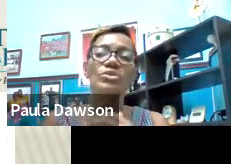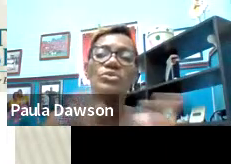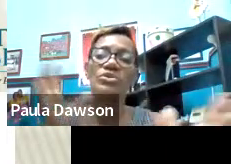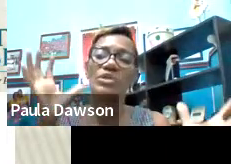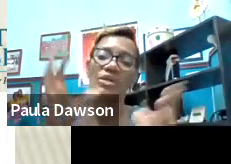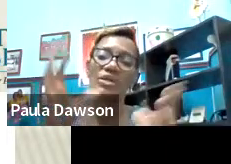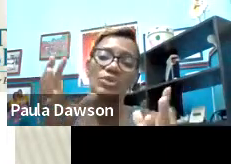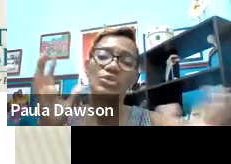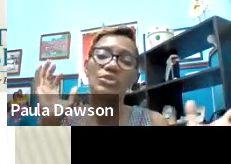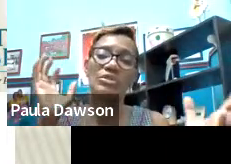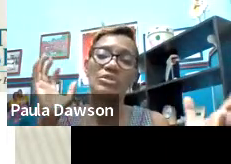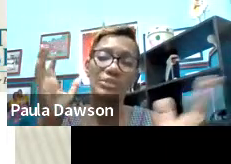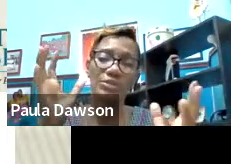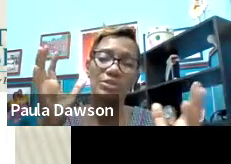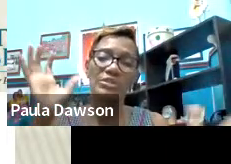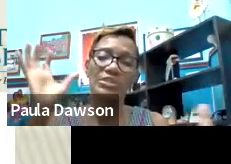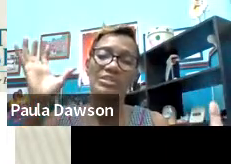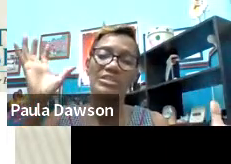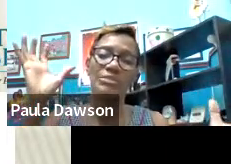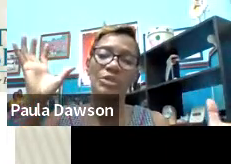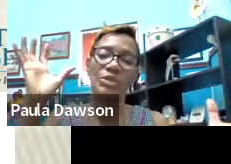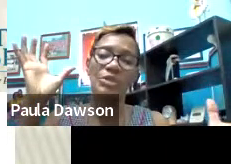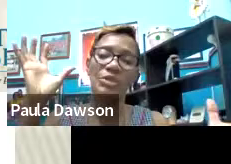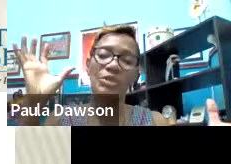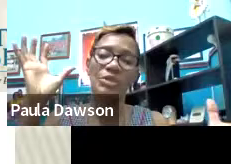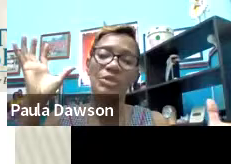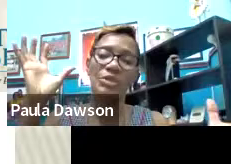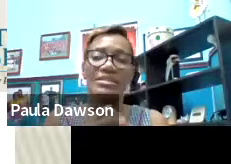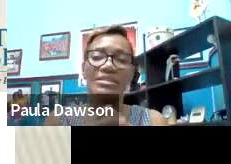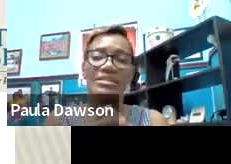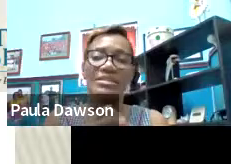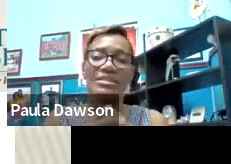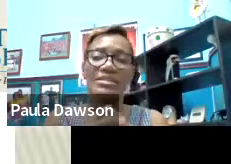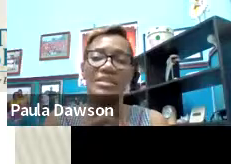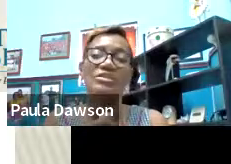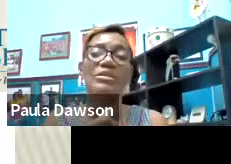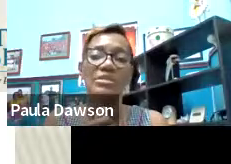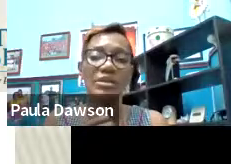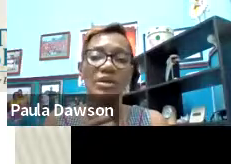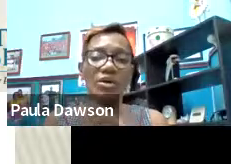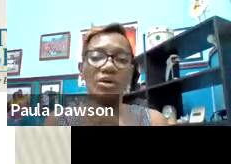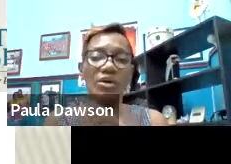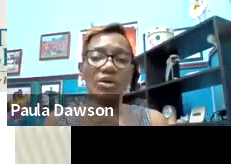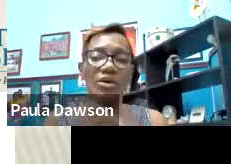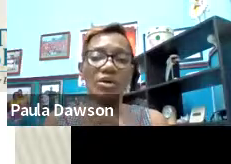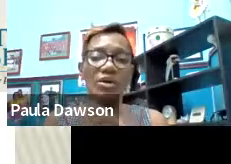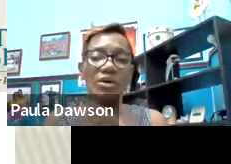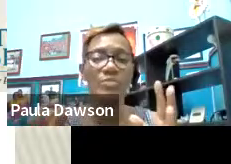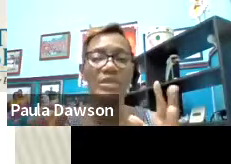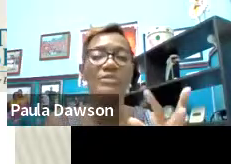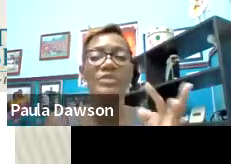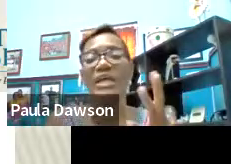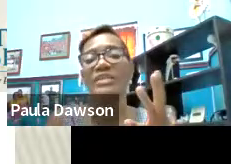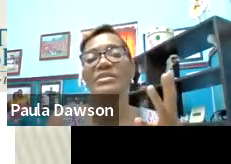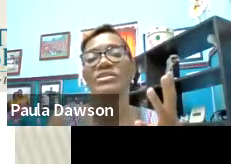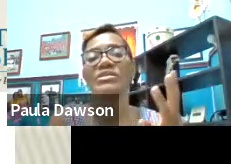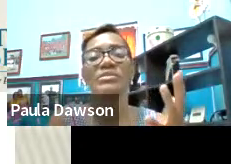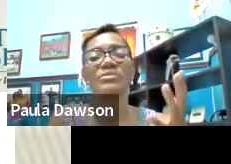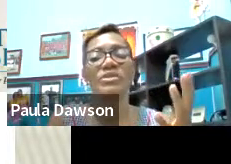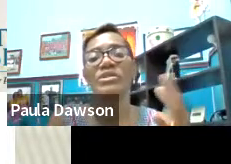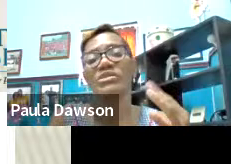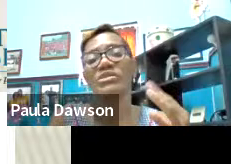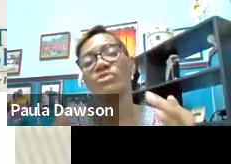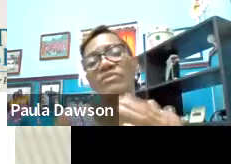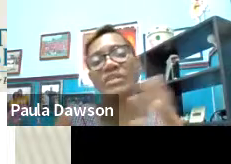to lose the control. So the central nervous system control or excitability of the move of your movement. And